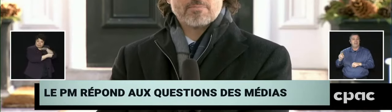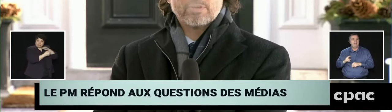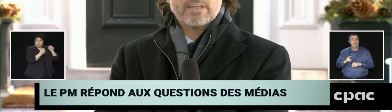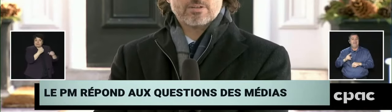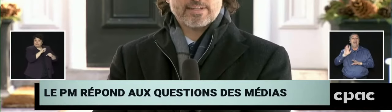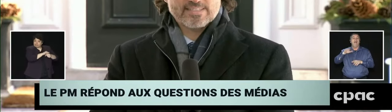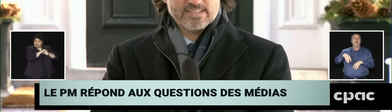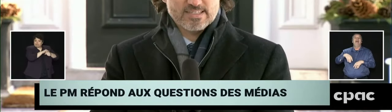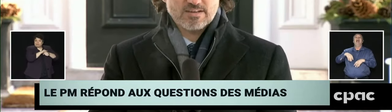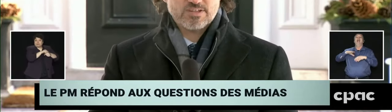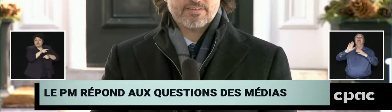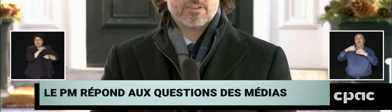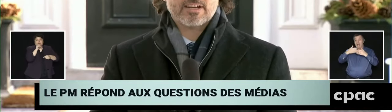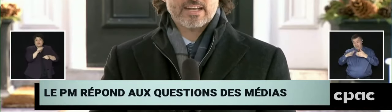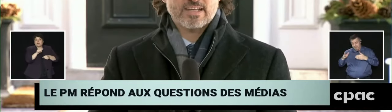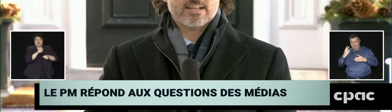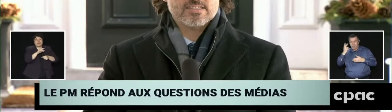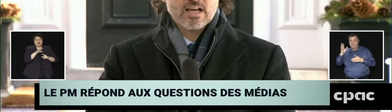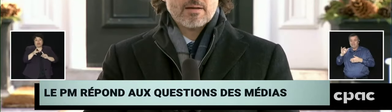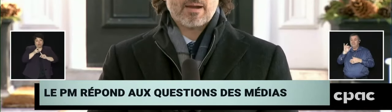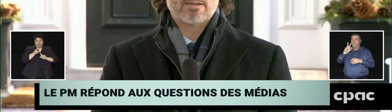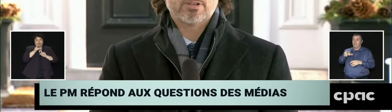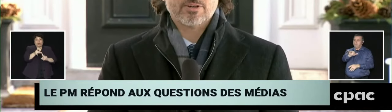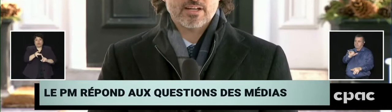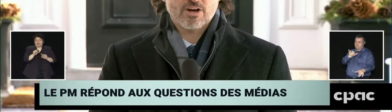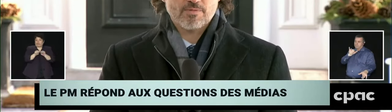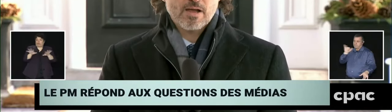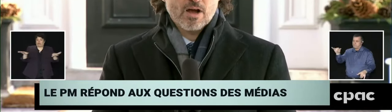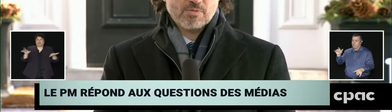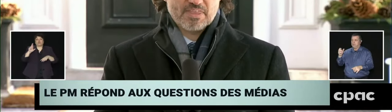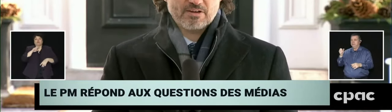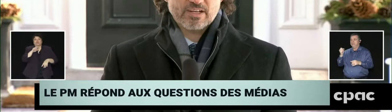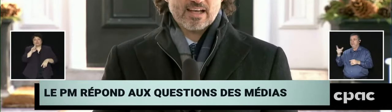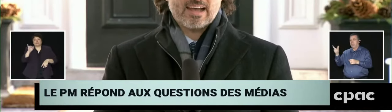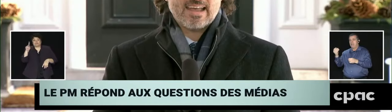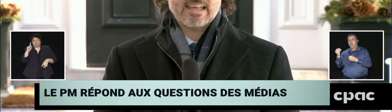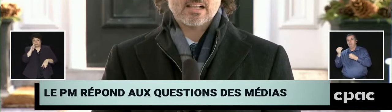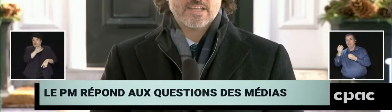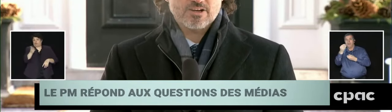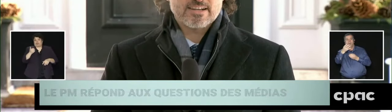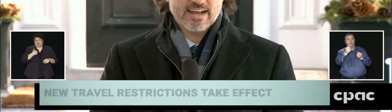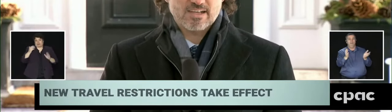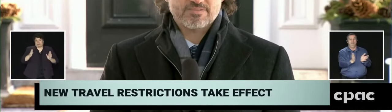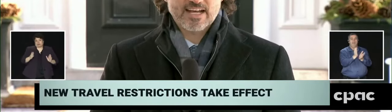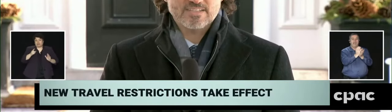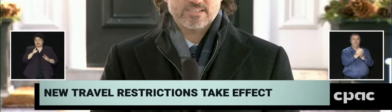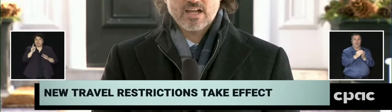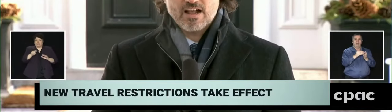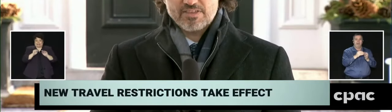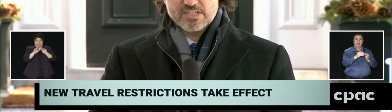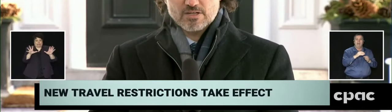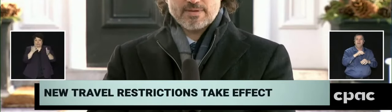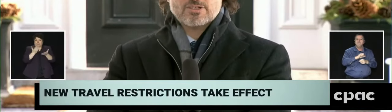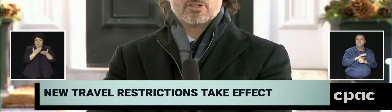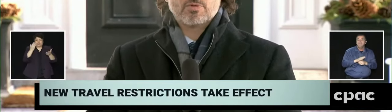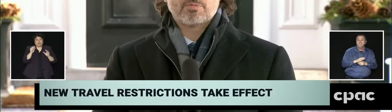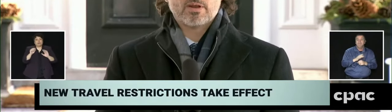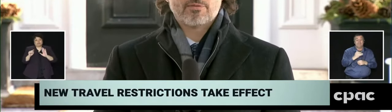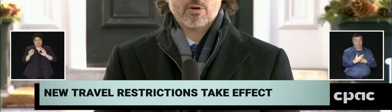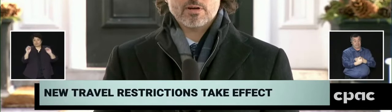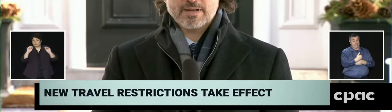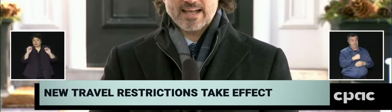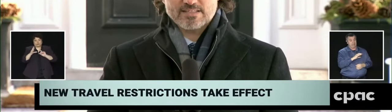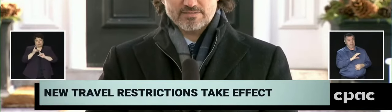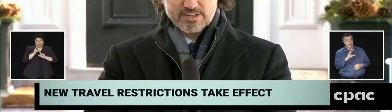are not putting at risk the safety of other Canadians by returning home without a clear negative test. These are measures we're